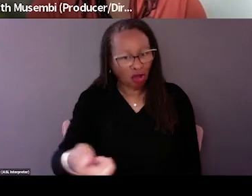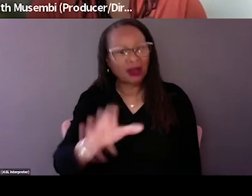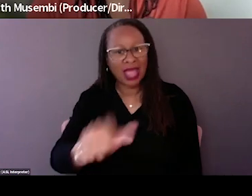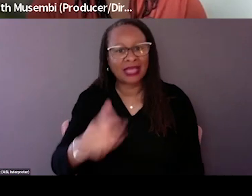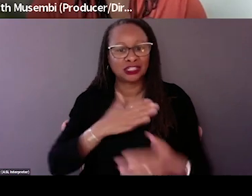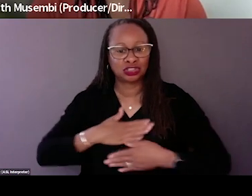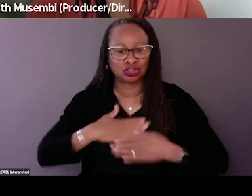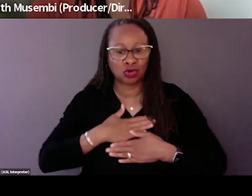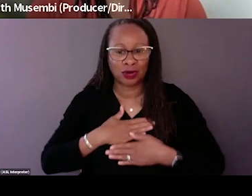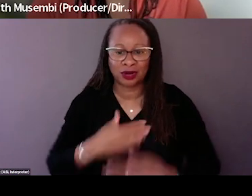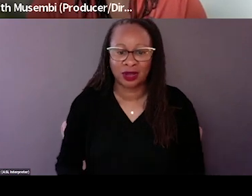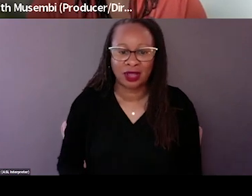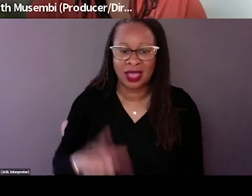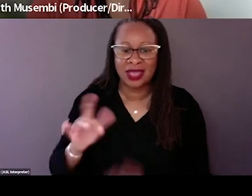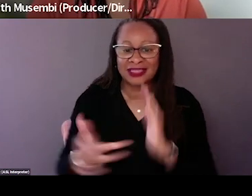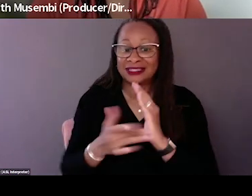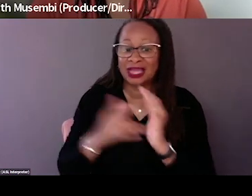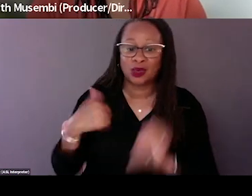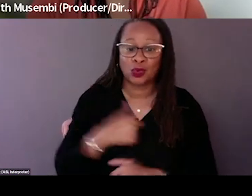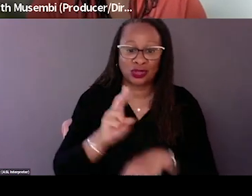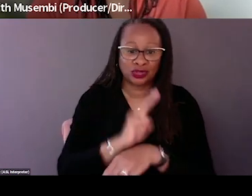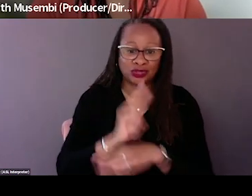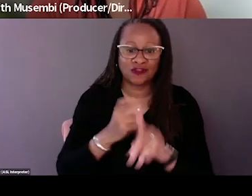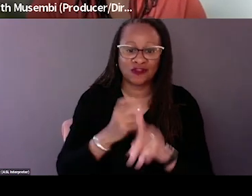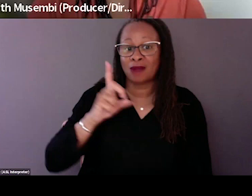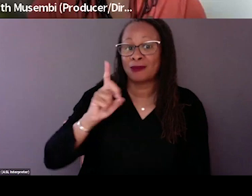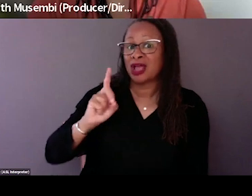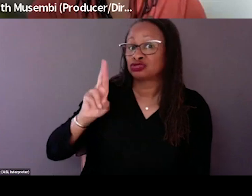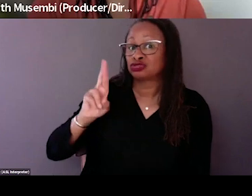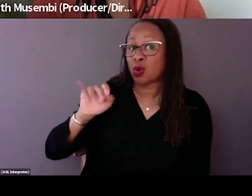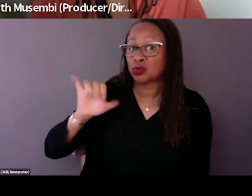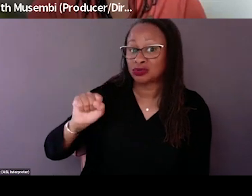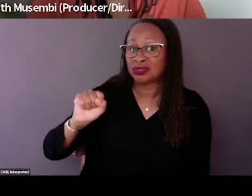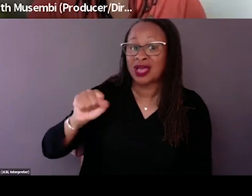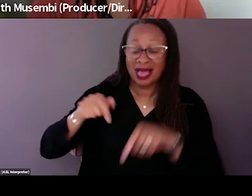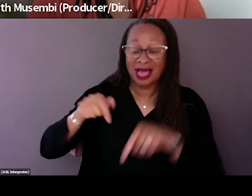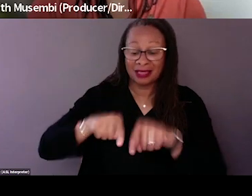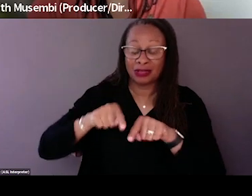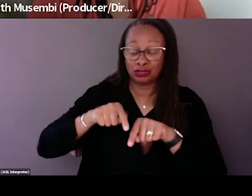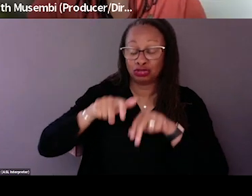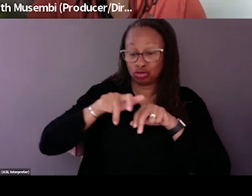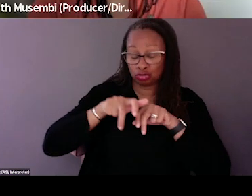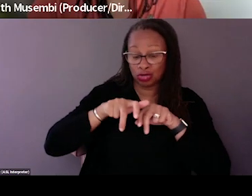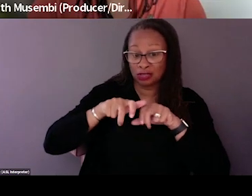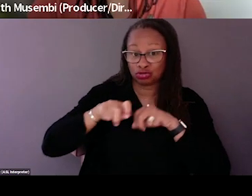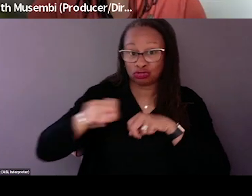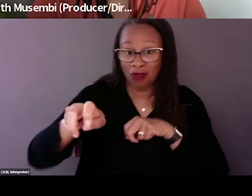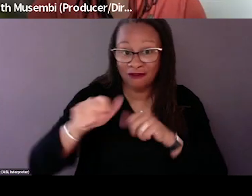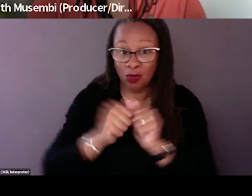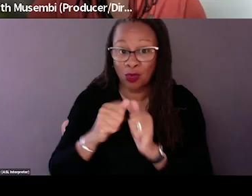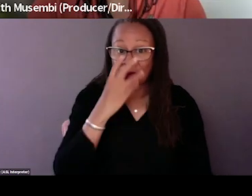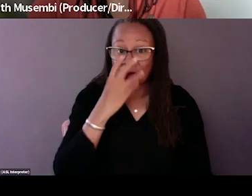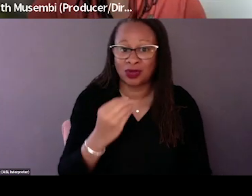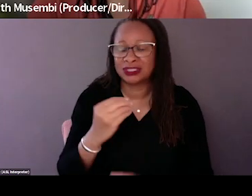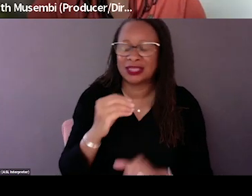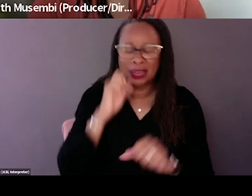Vanessa, the tech we used, from the drones to kind of allow you to travel with the wolves in that incredible terrain in the Ethiopian mountains, or